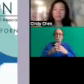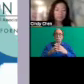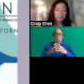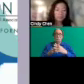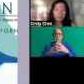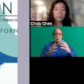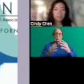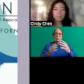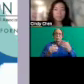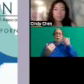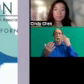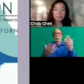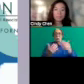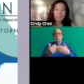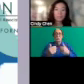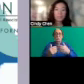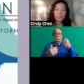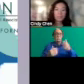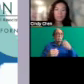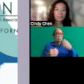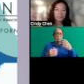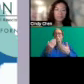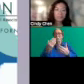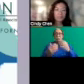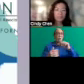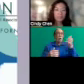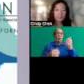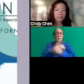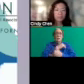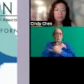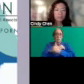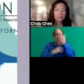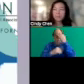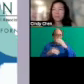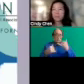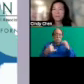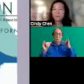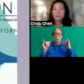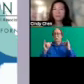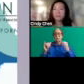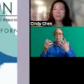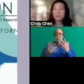speak to in other countries. I don't know if it's still, unfortunately,